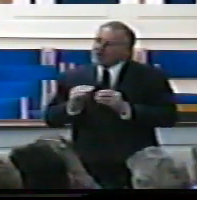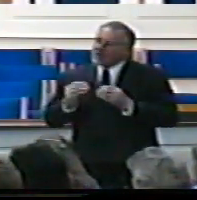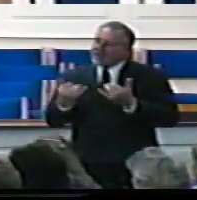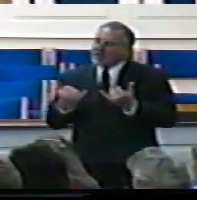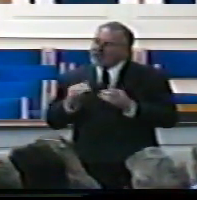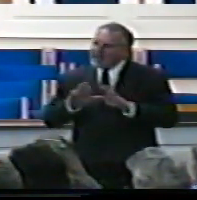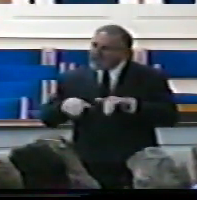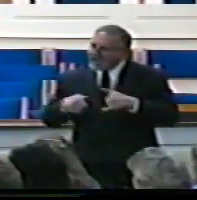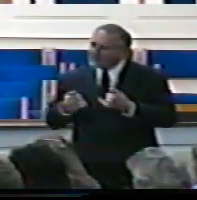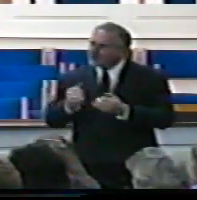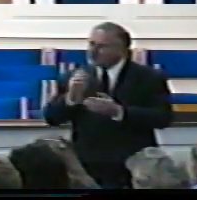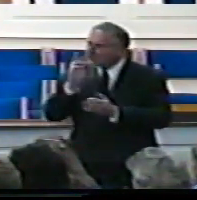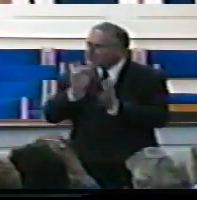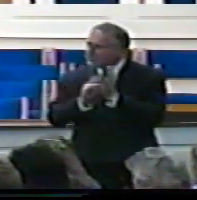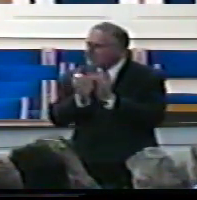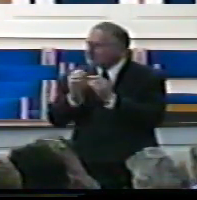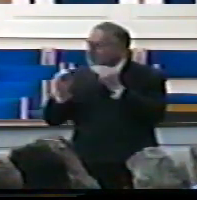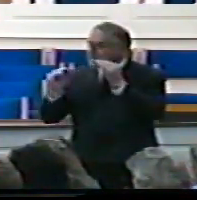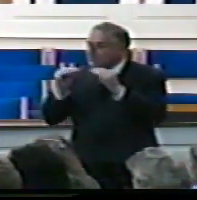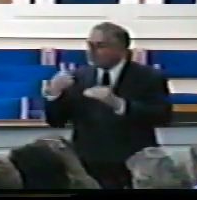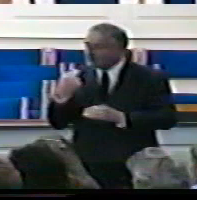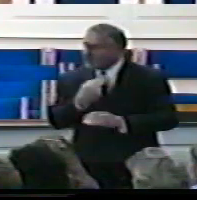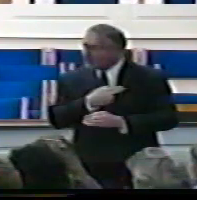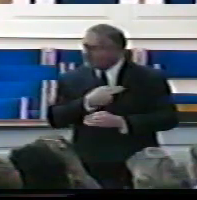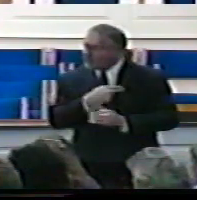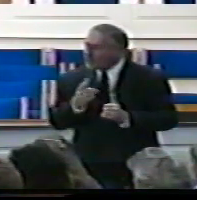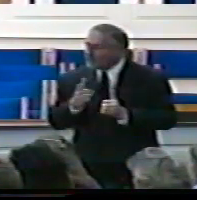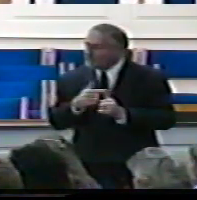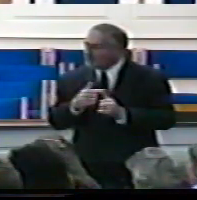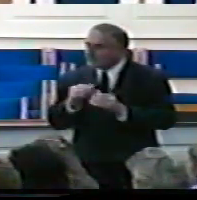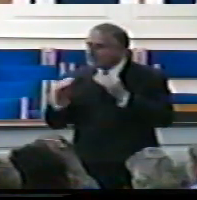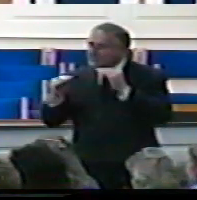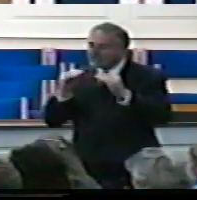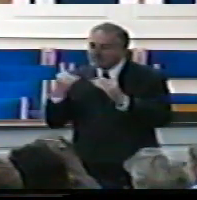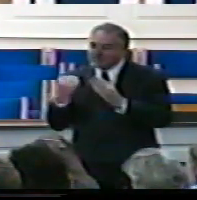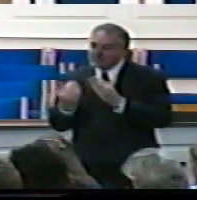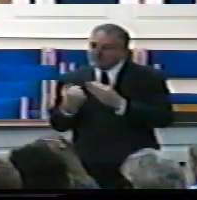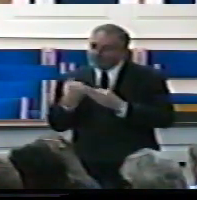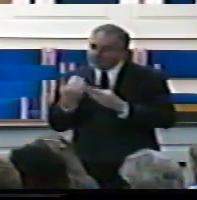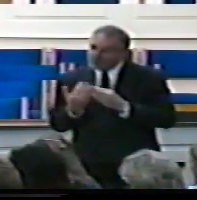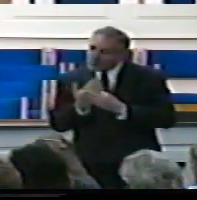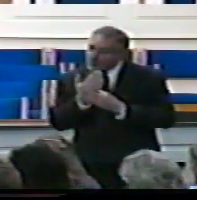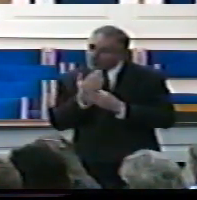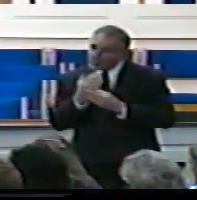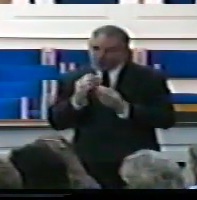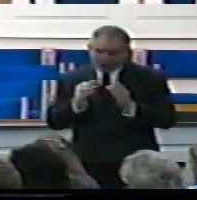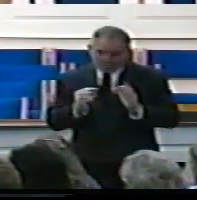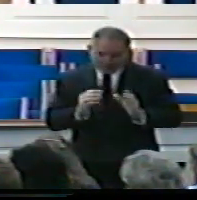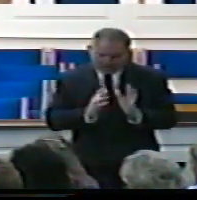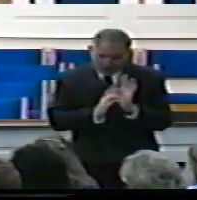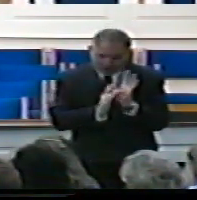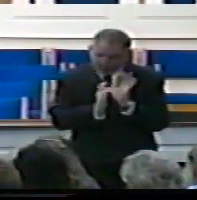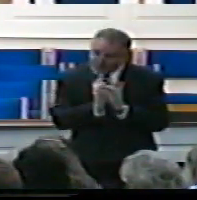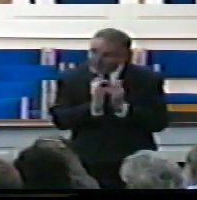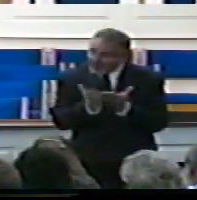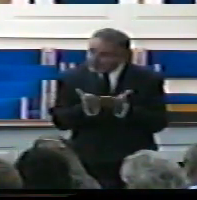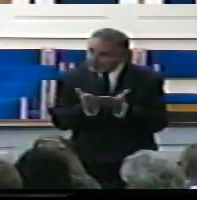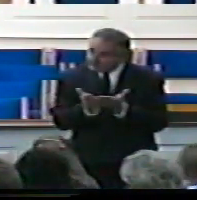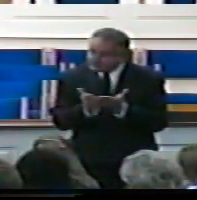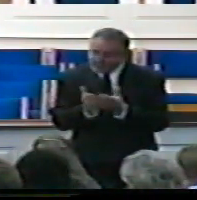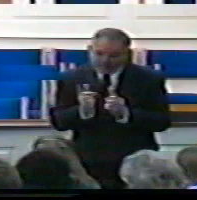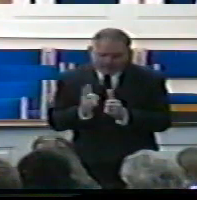Well, I want to get to this, and you just bear with me for a few minutes. He teaches us through the Scriptures, the Word of God. Look what he said in